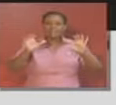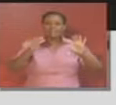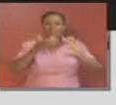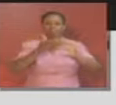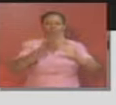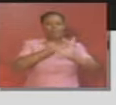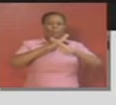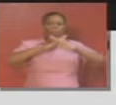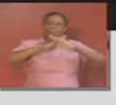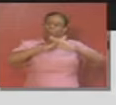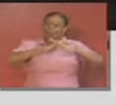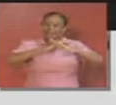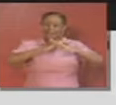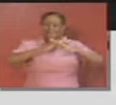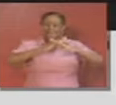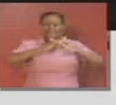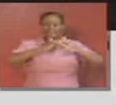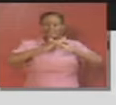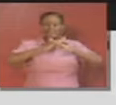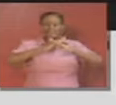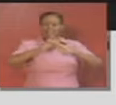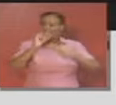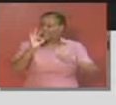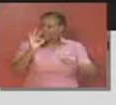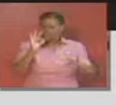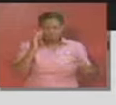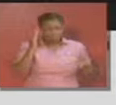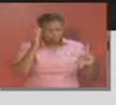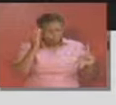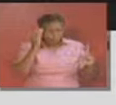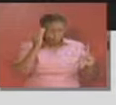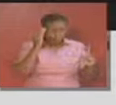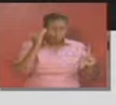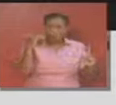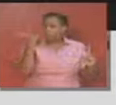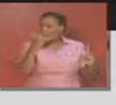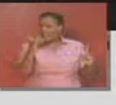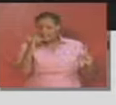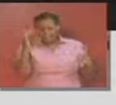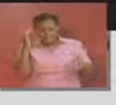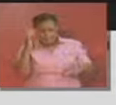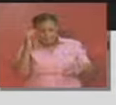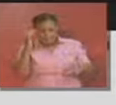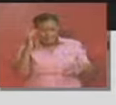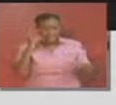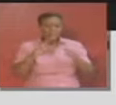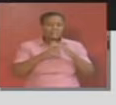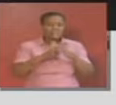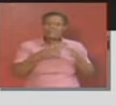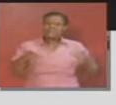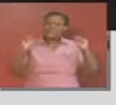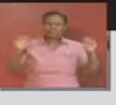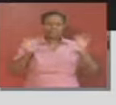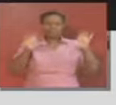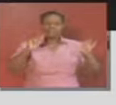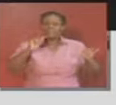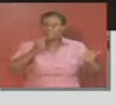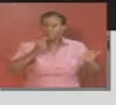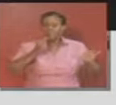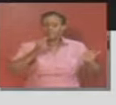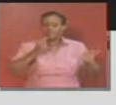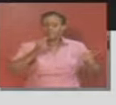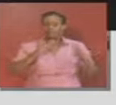exposed, even before we know if they are positive or not. In so doing, what we do is we reduce the risk of